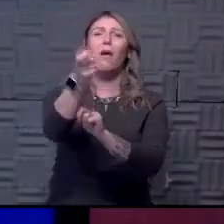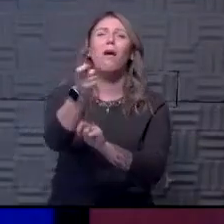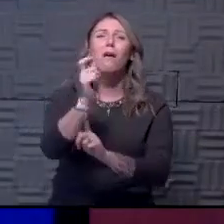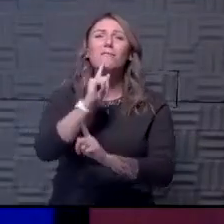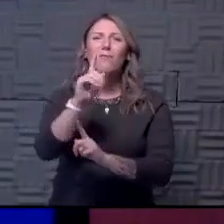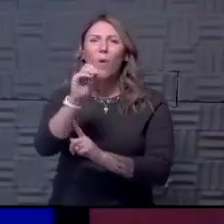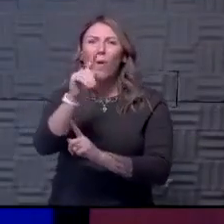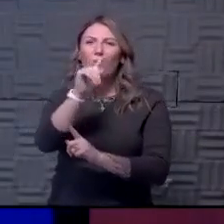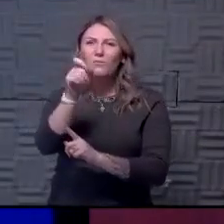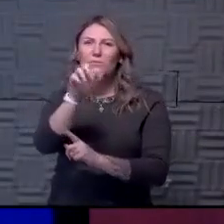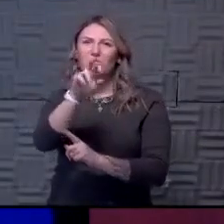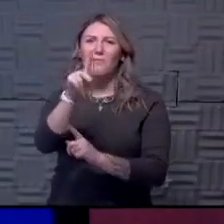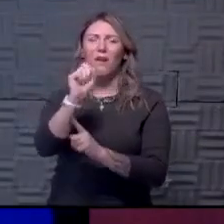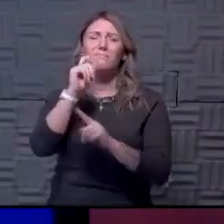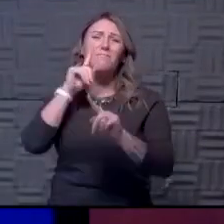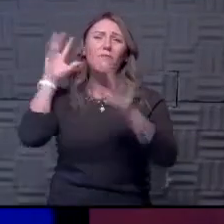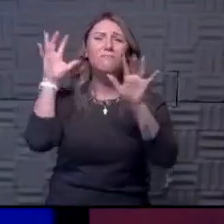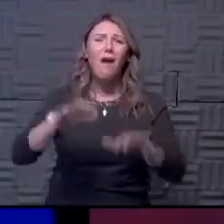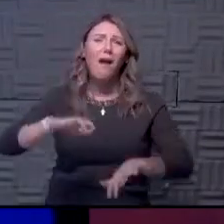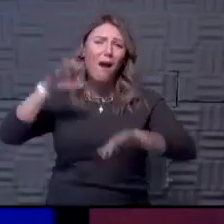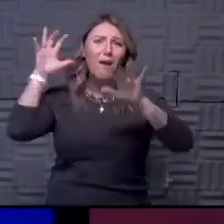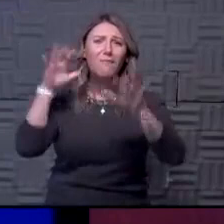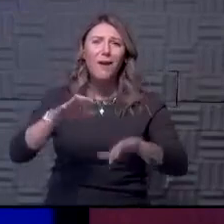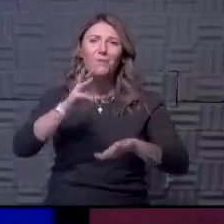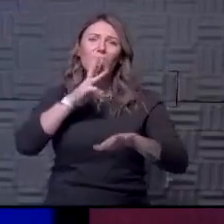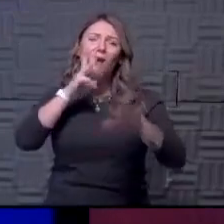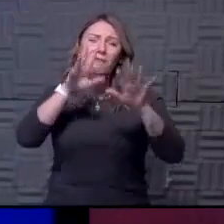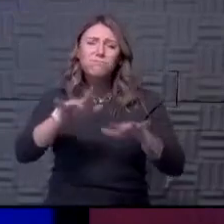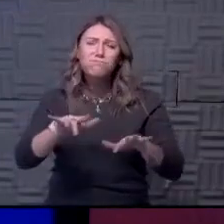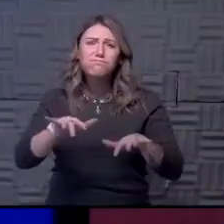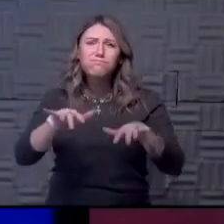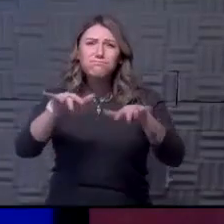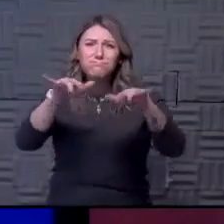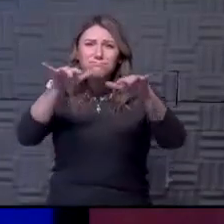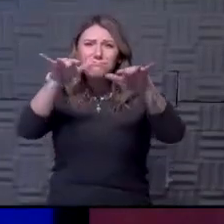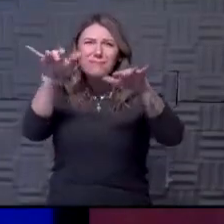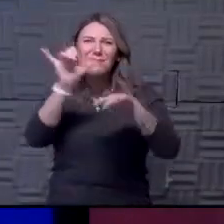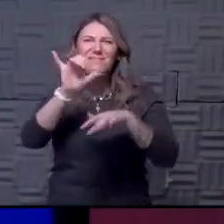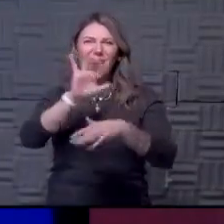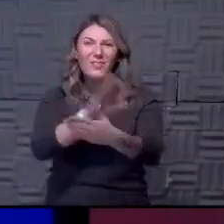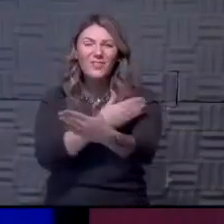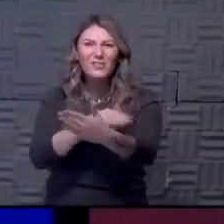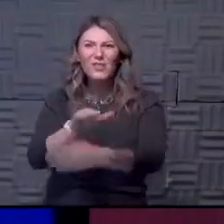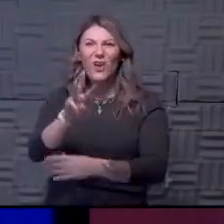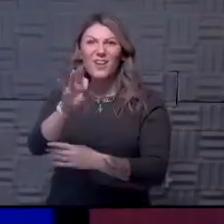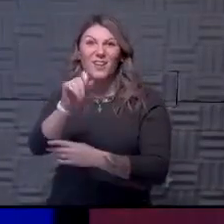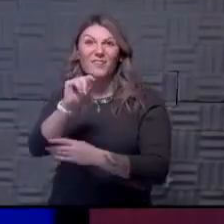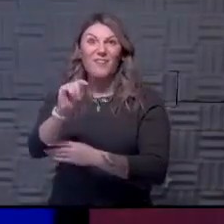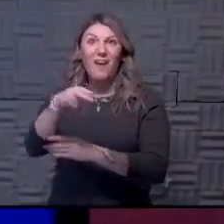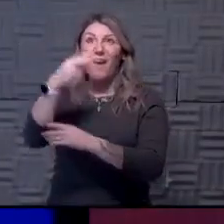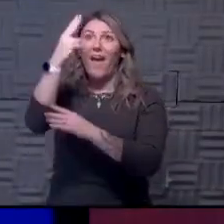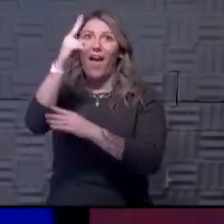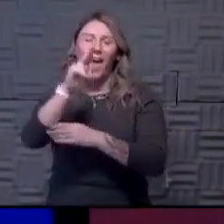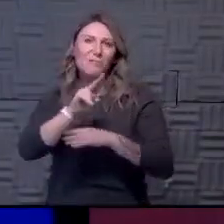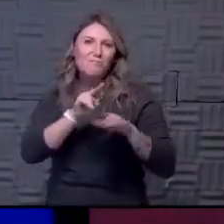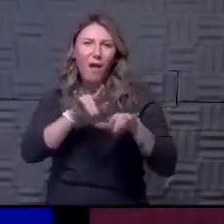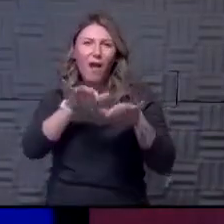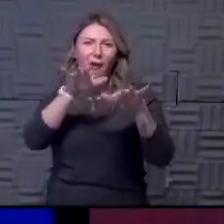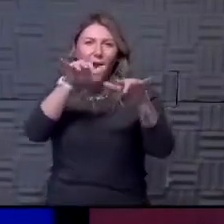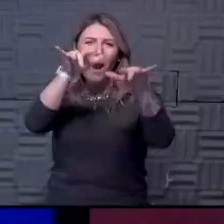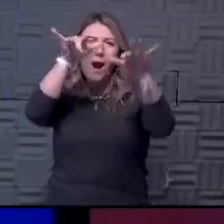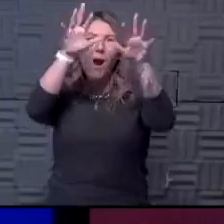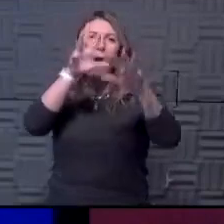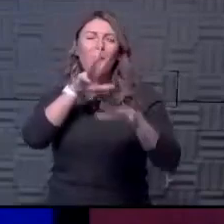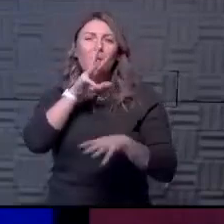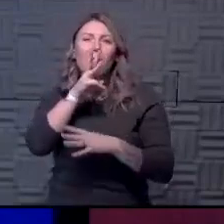rained, and the water rose. It's kind of like that Johnny Cash song, 6 feet high and rising. I'm not going to bother to sing that to you. I'm sorry about that.